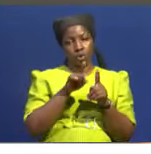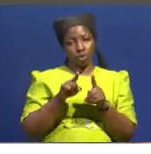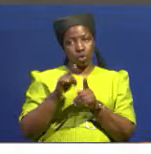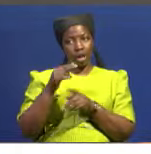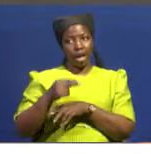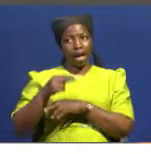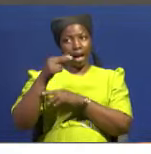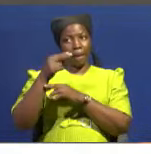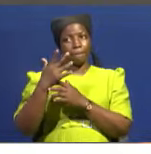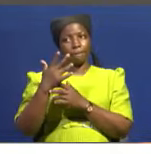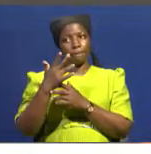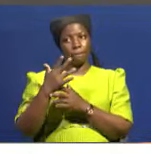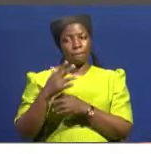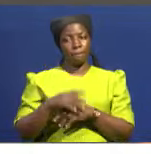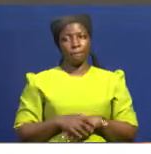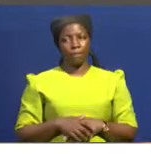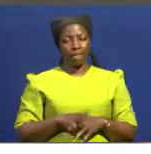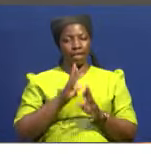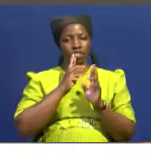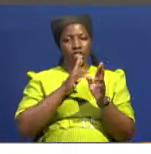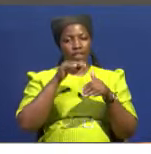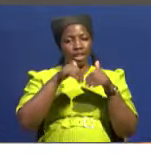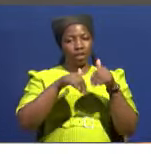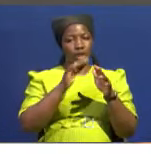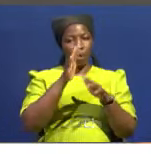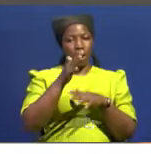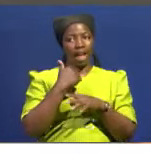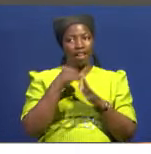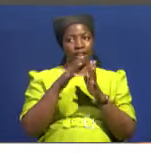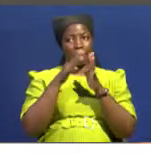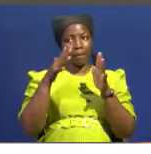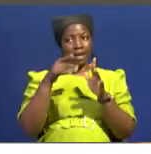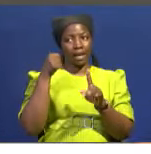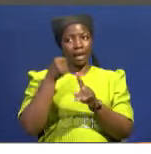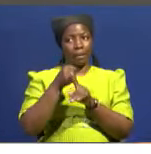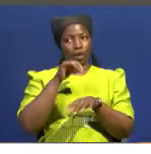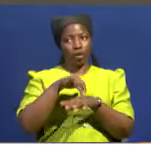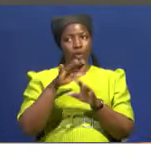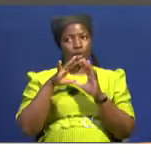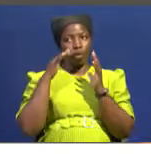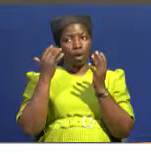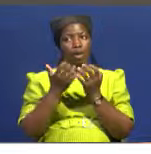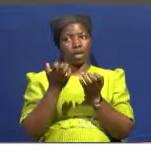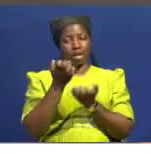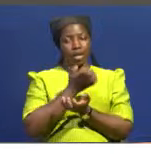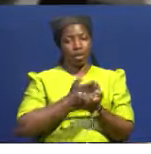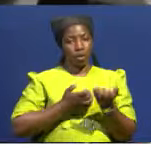The results of the election is expected to have a major impact on the global economy.